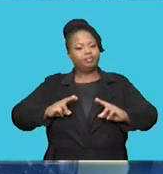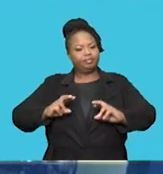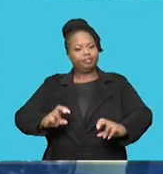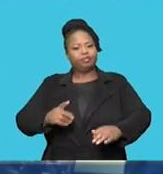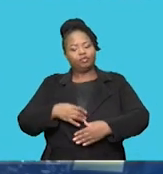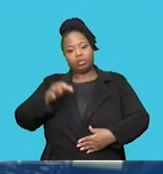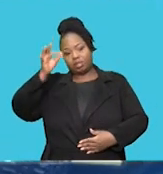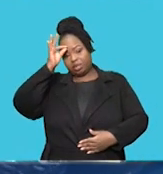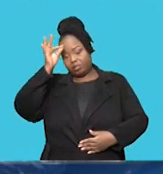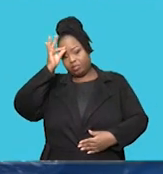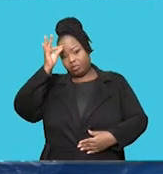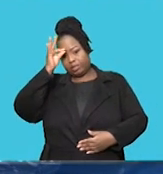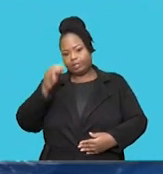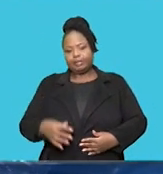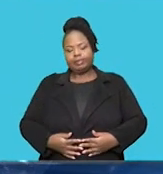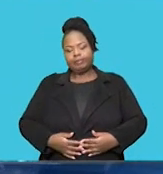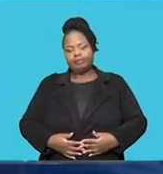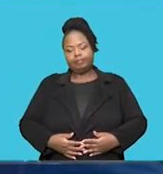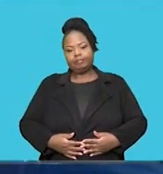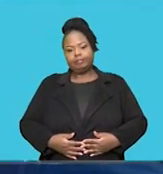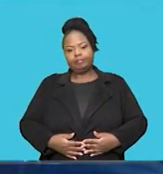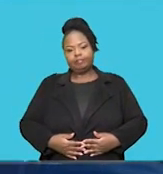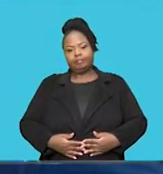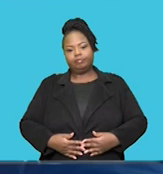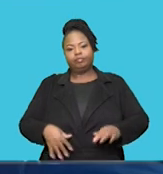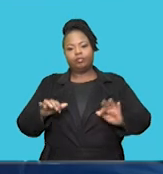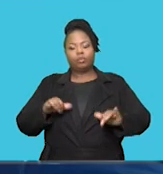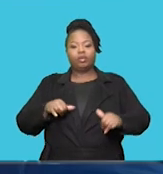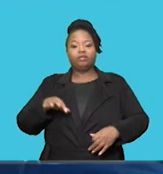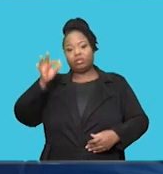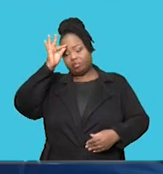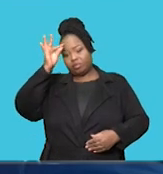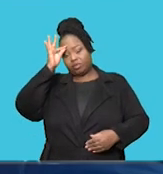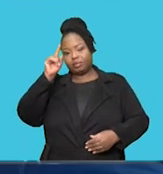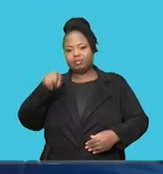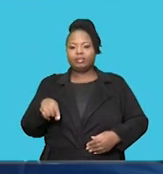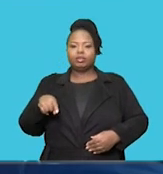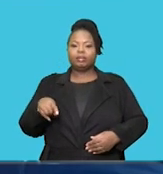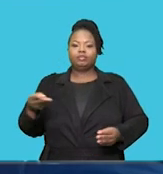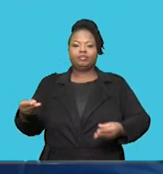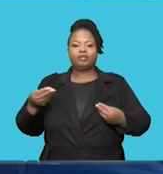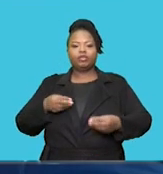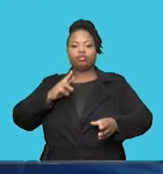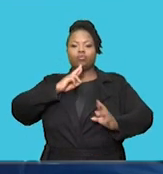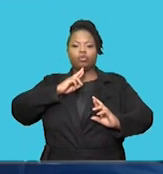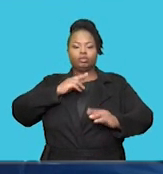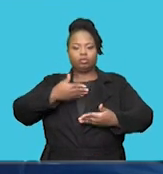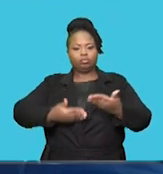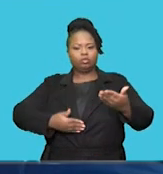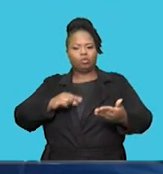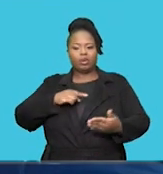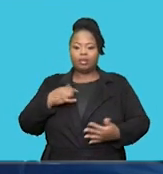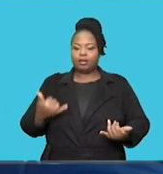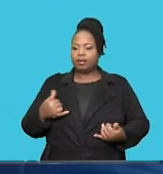oluqhubekayo lwamaphoyisa ngalesi sigameko. We are waiting for the police to give us a report, because now it's a